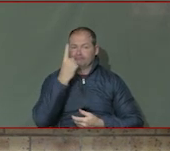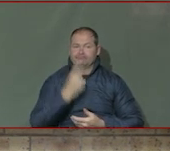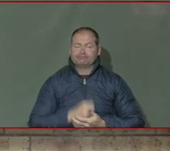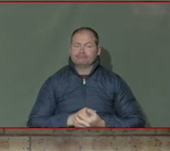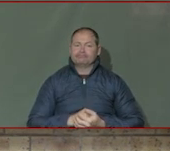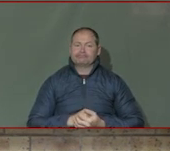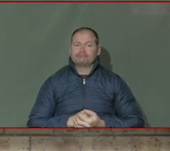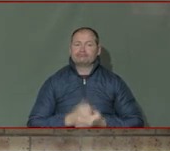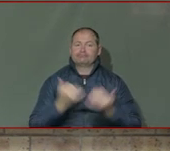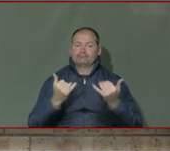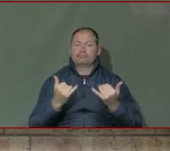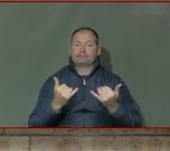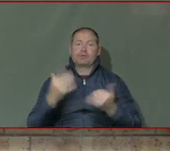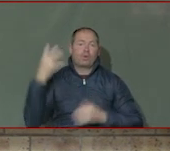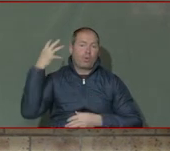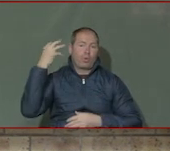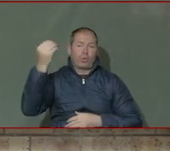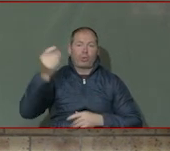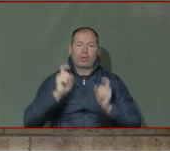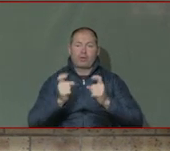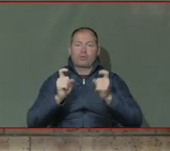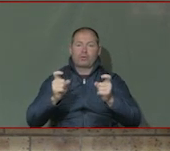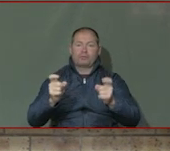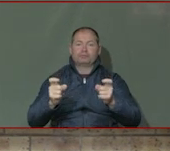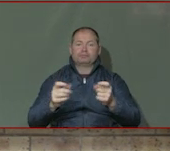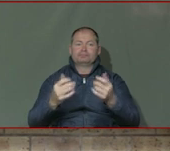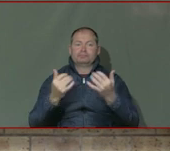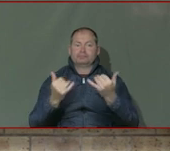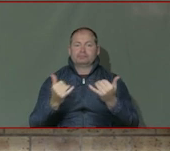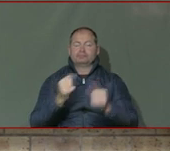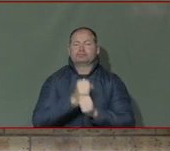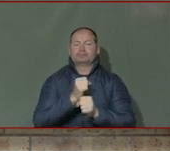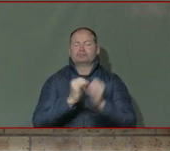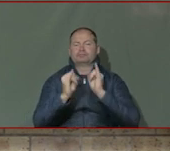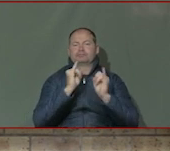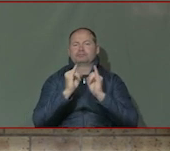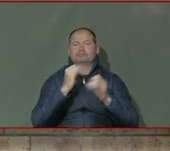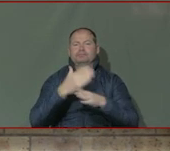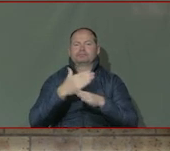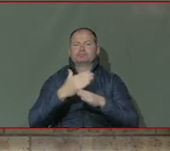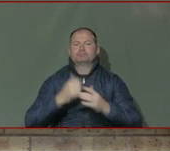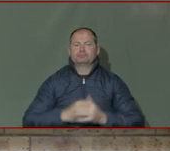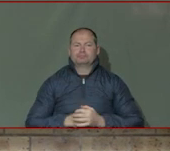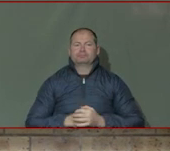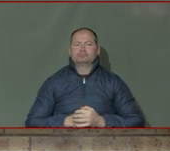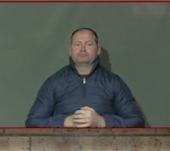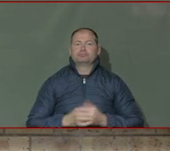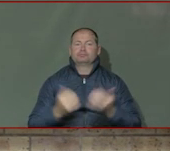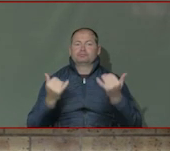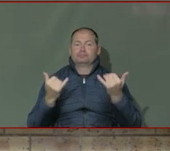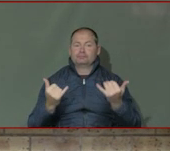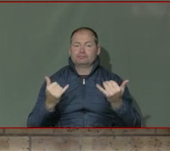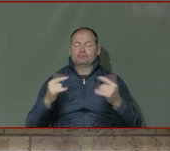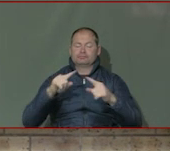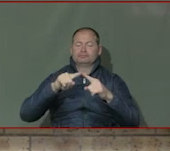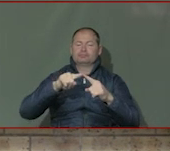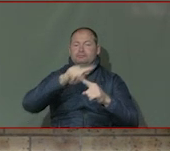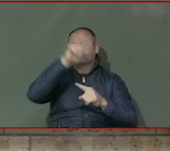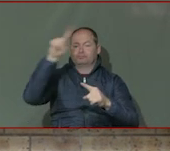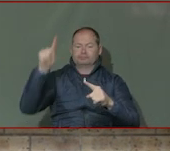People, that's a quick revision on the angle of inclination, the grade 11 work. Let's look at circle center at the origin.